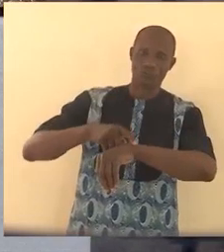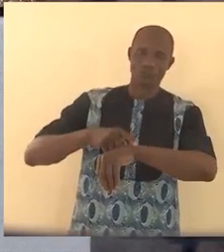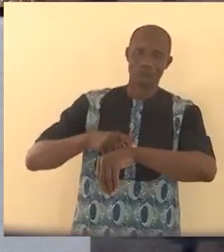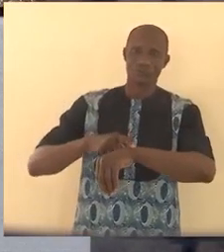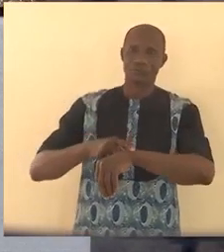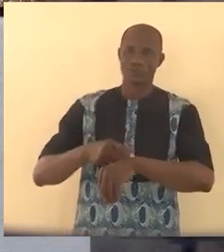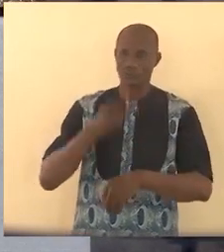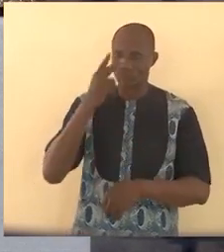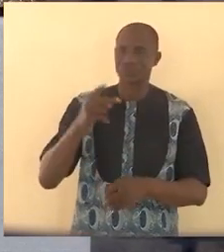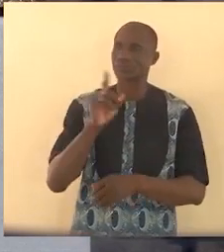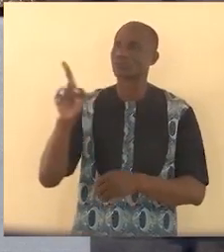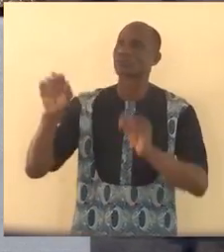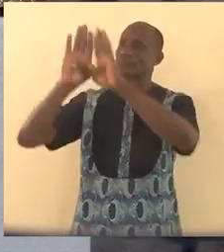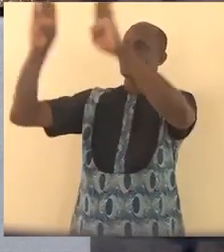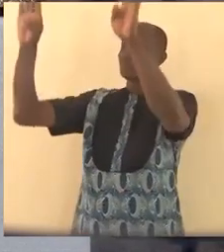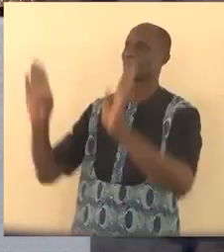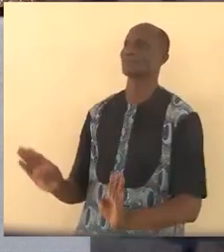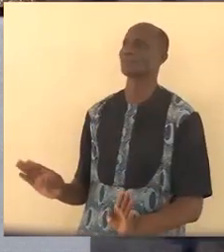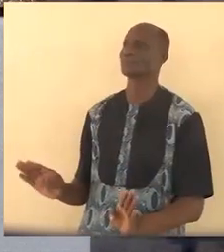see this one that I have displayed?